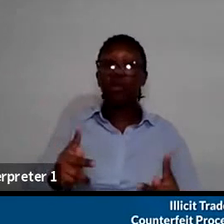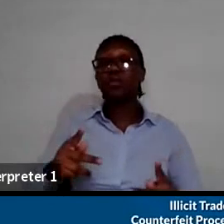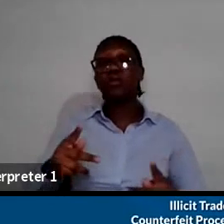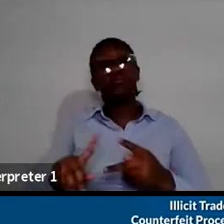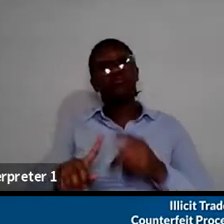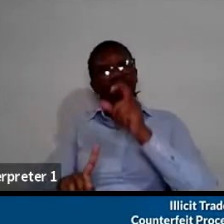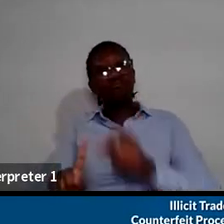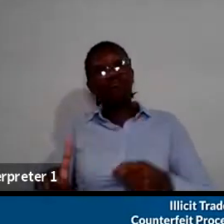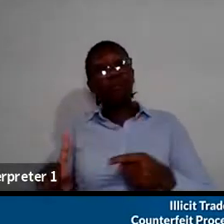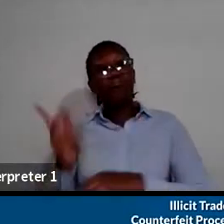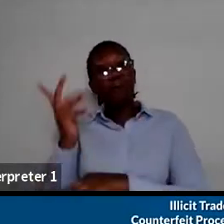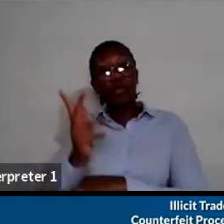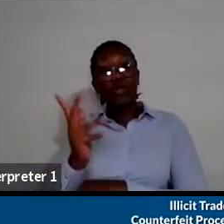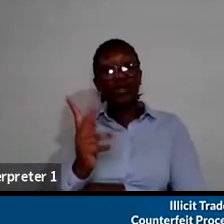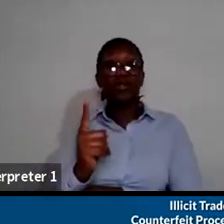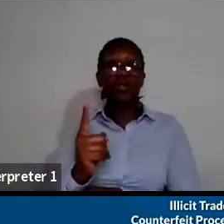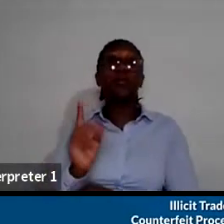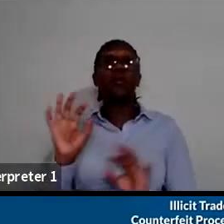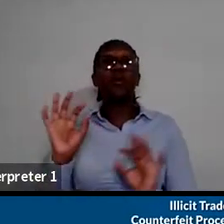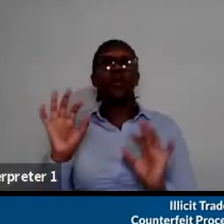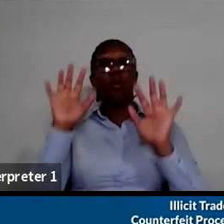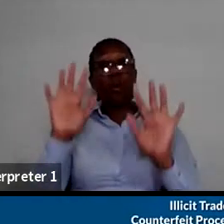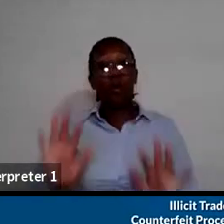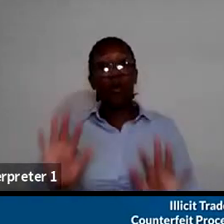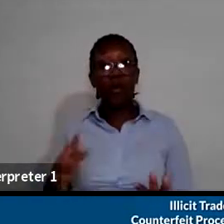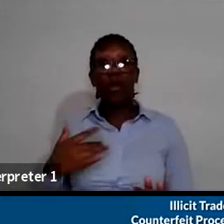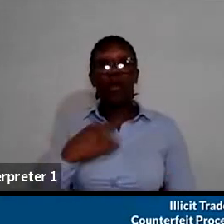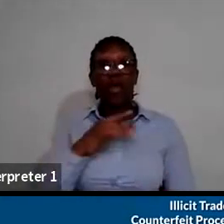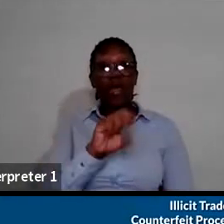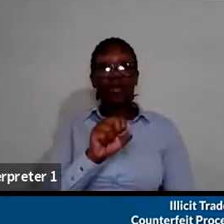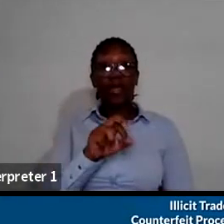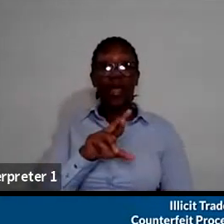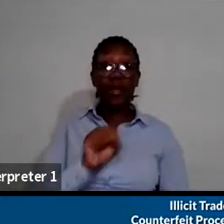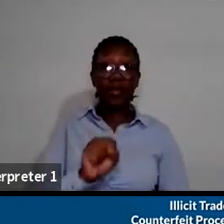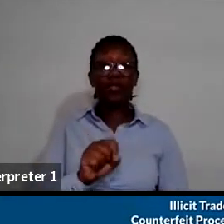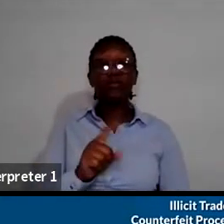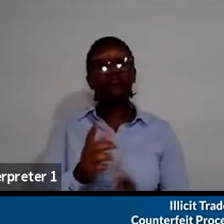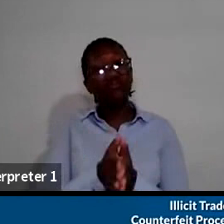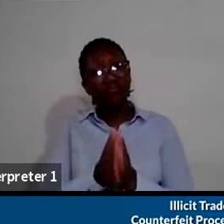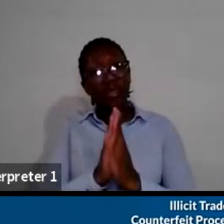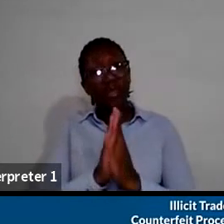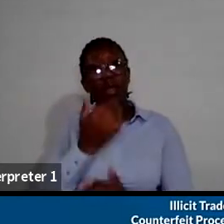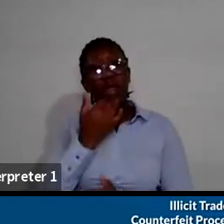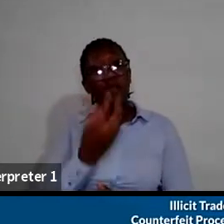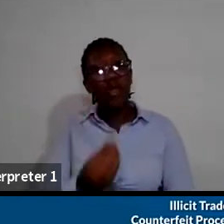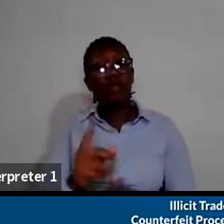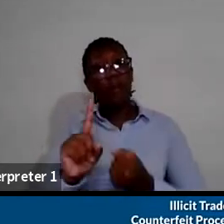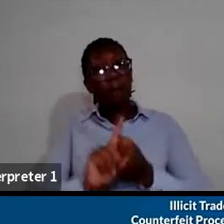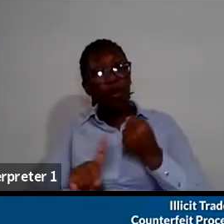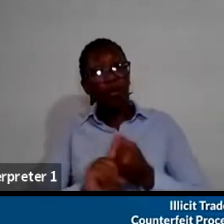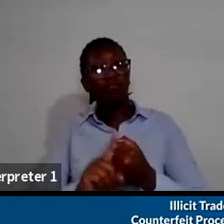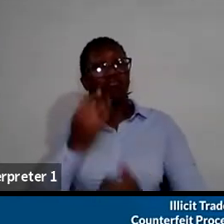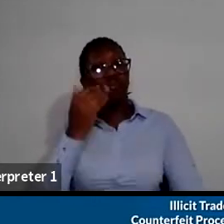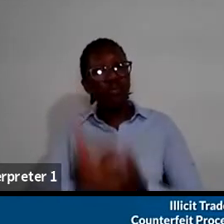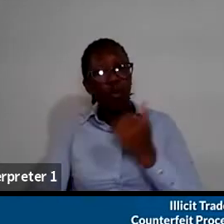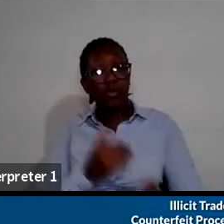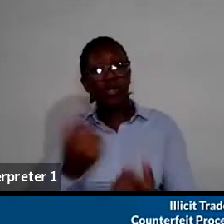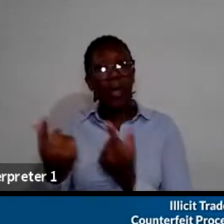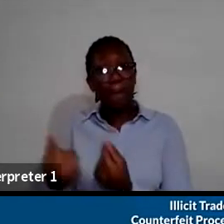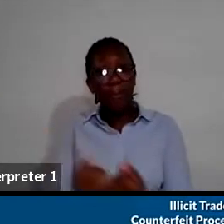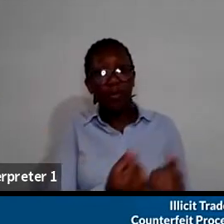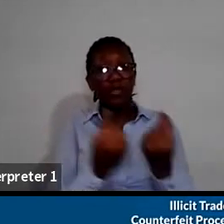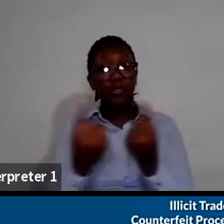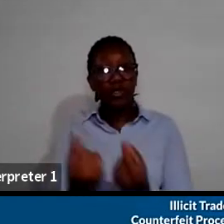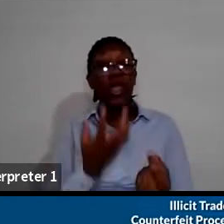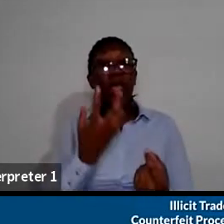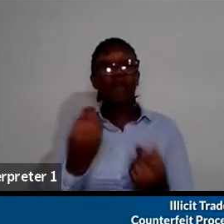presentation. As SARS explored the possible implementation or introduction of utilizing blockchain